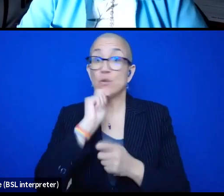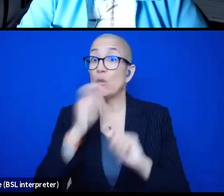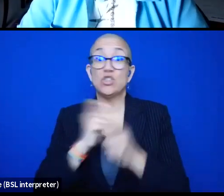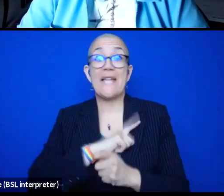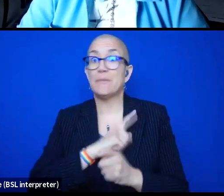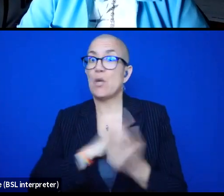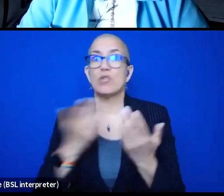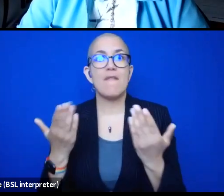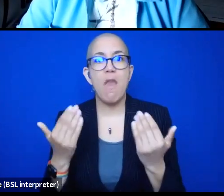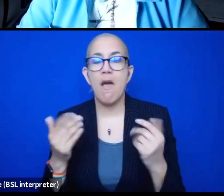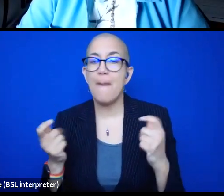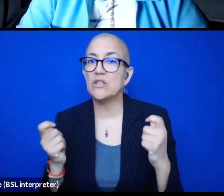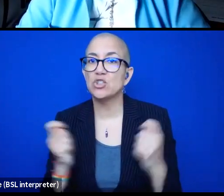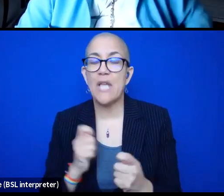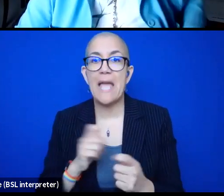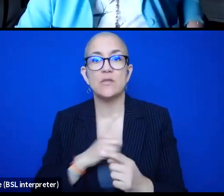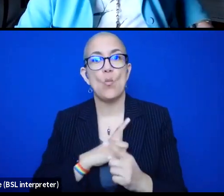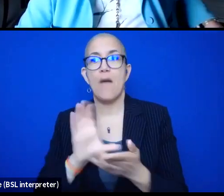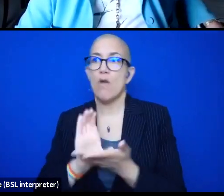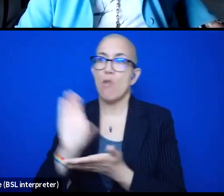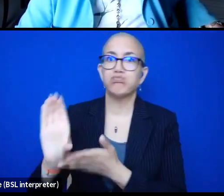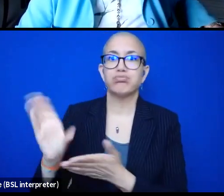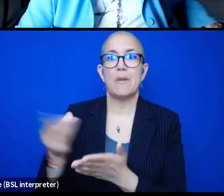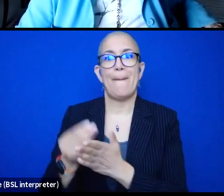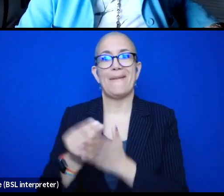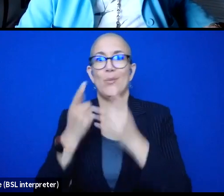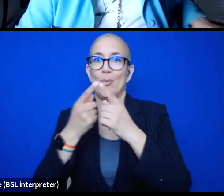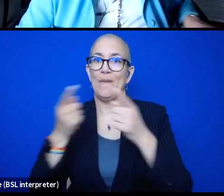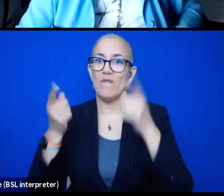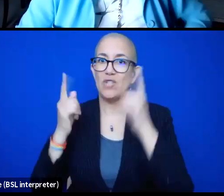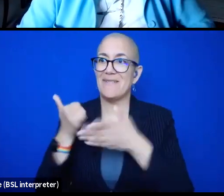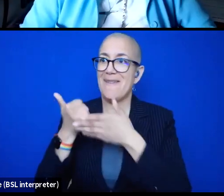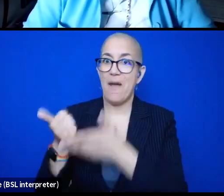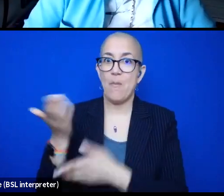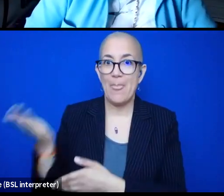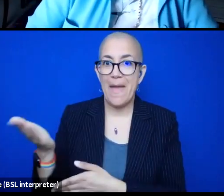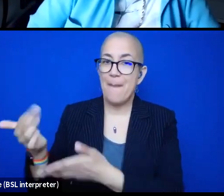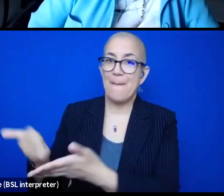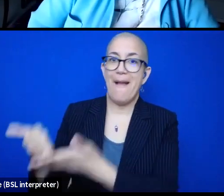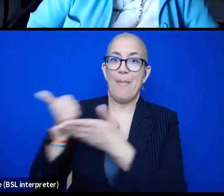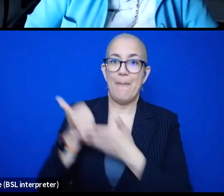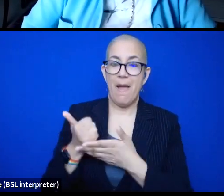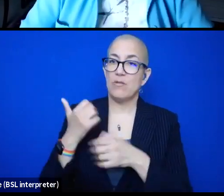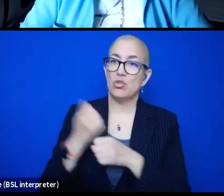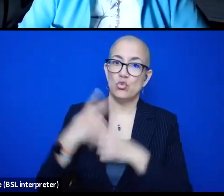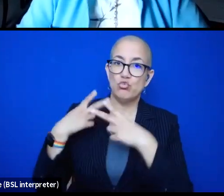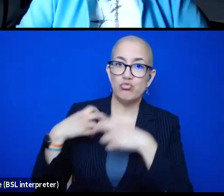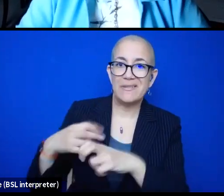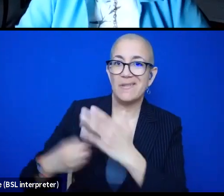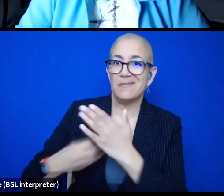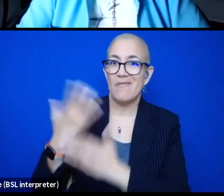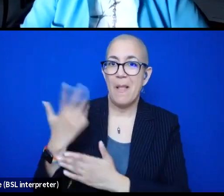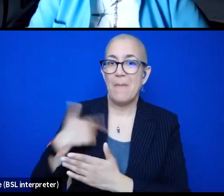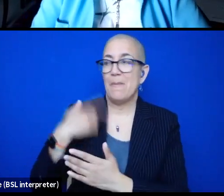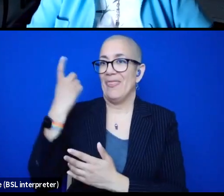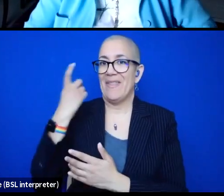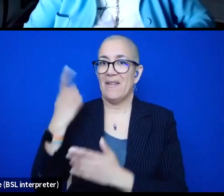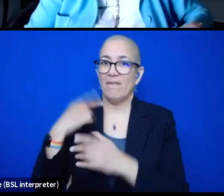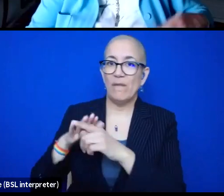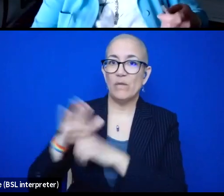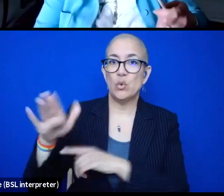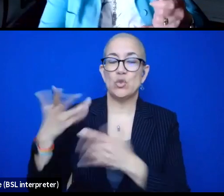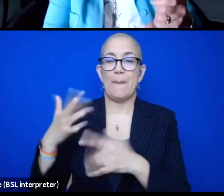not put money to the university's way to help them, help us do the R&D and the thinking for the future? I've been talking about